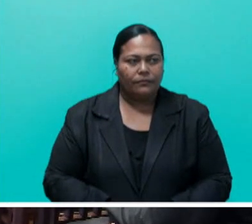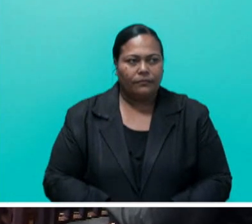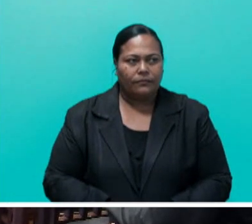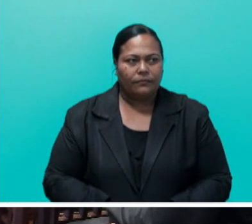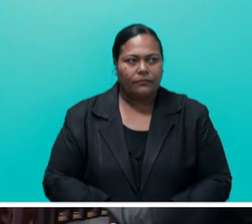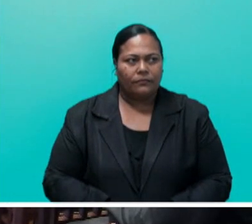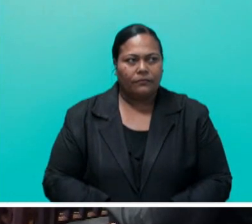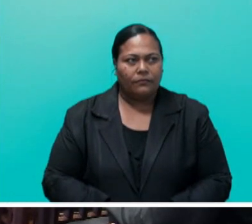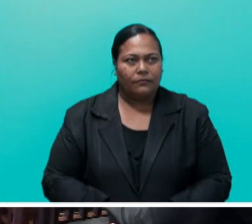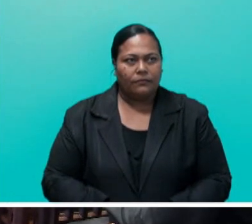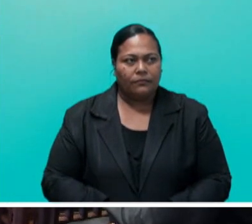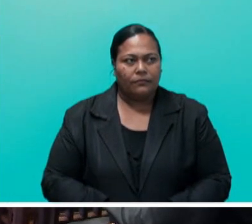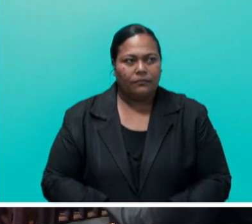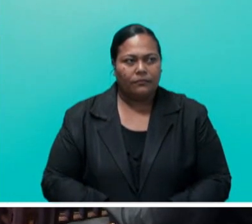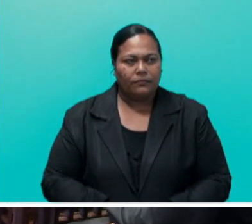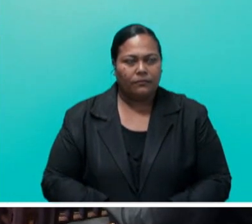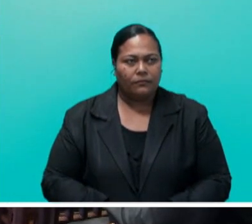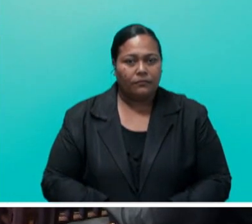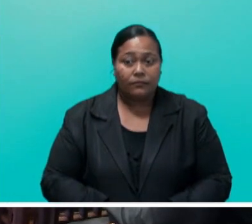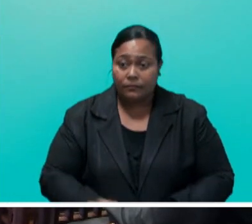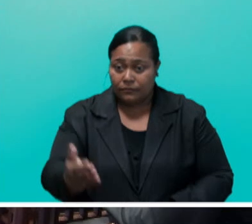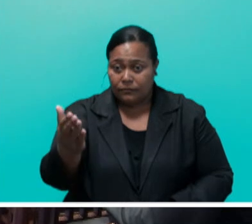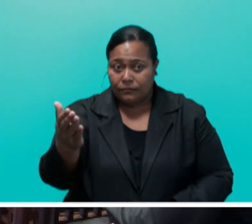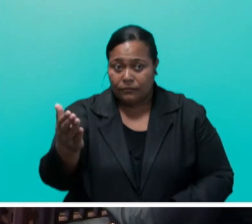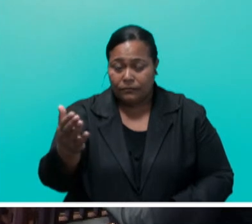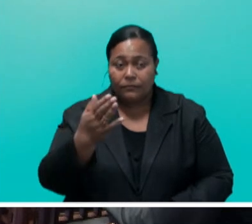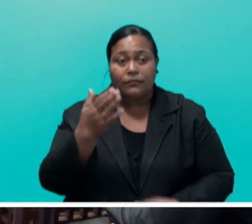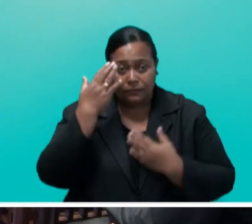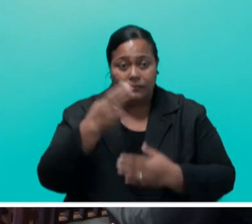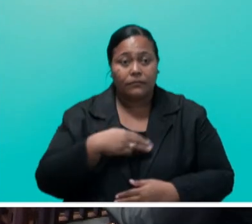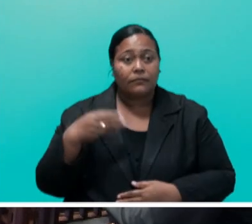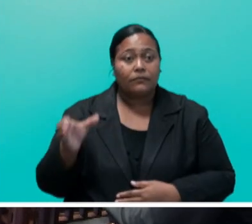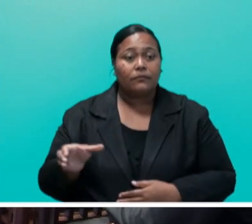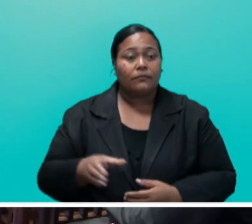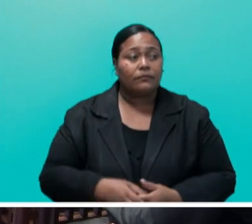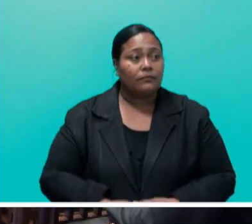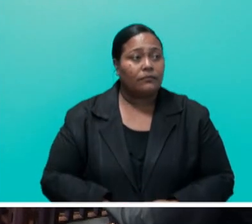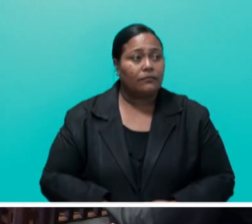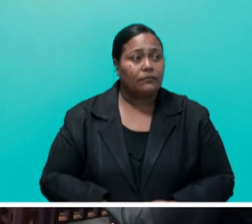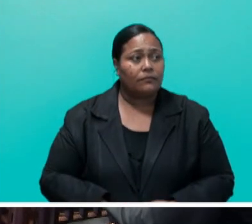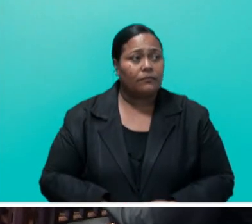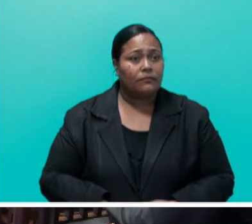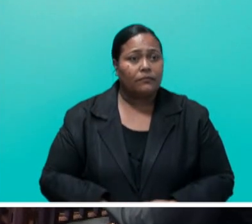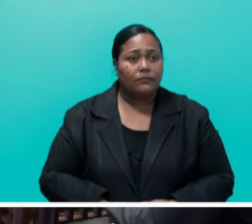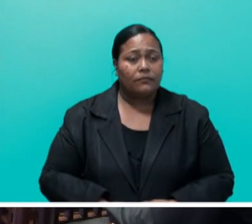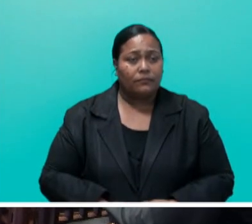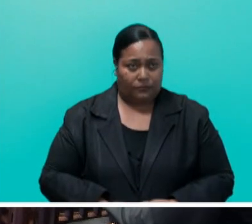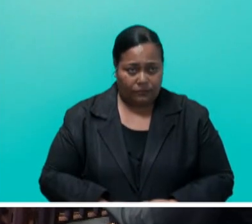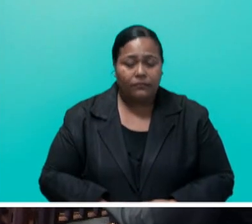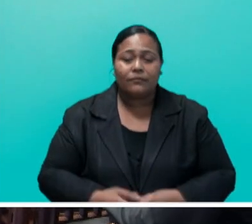Yeah, yes, Honourable Minister. Carry on. Honourable Speaker, I thank the Honourable